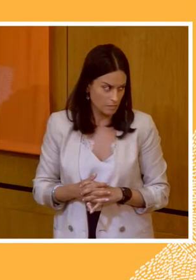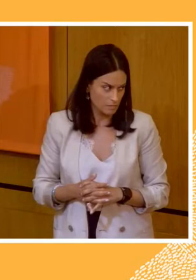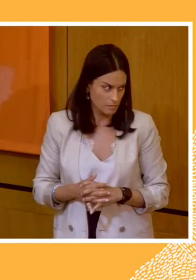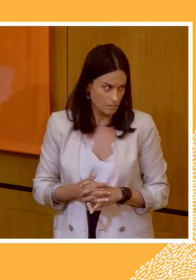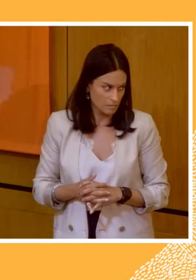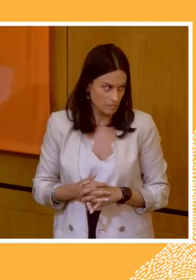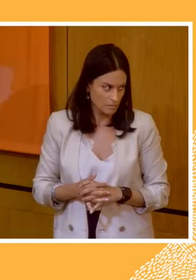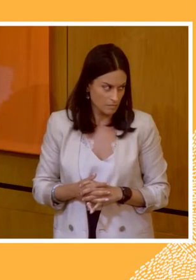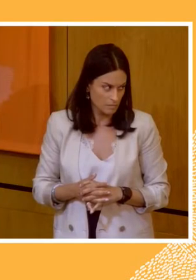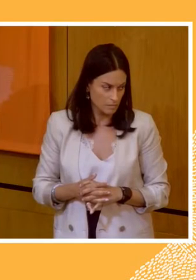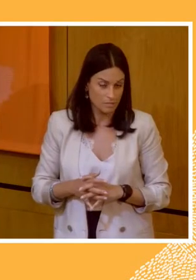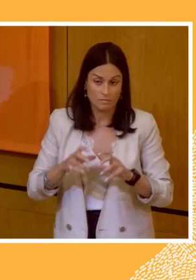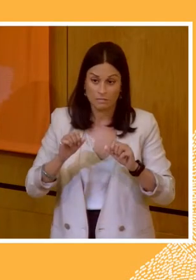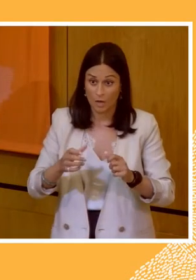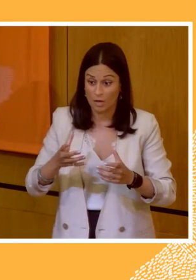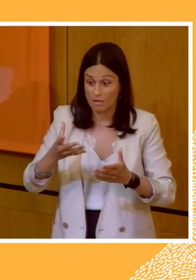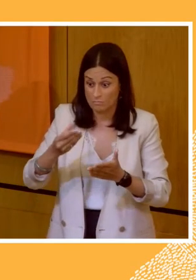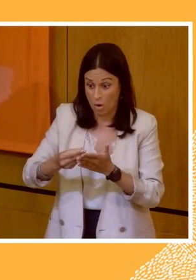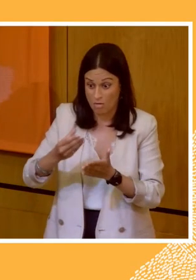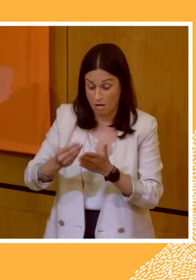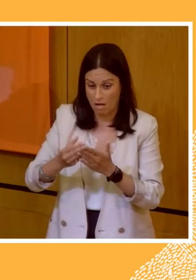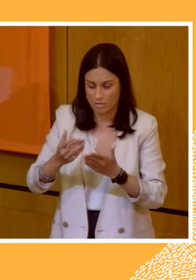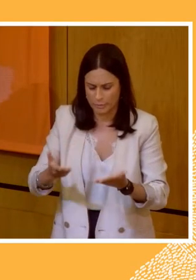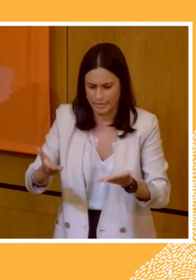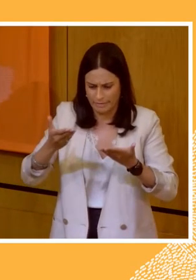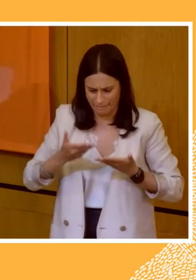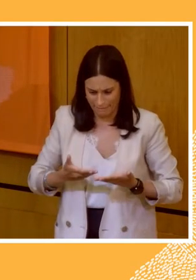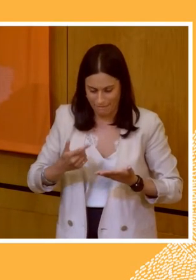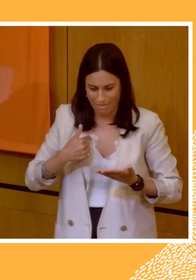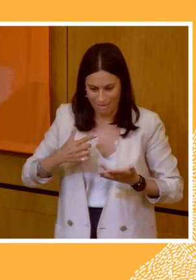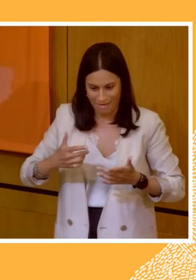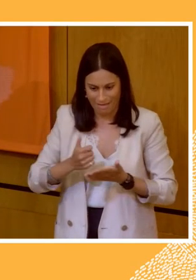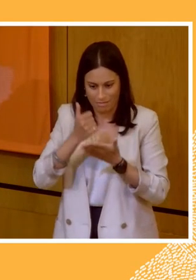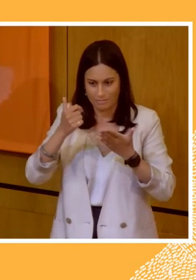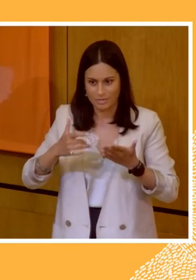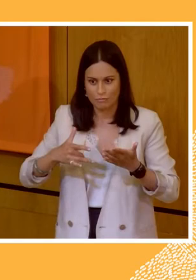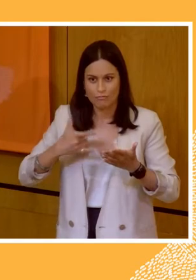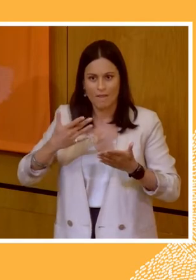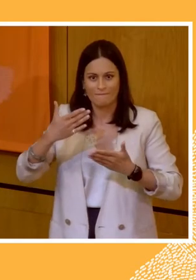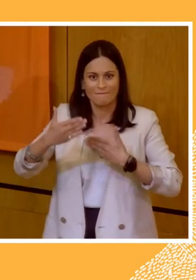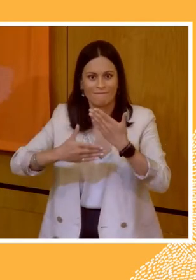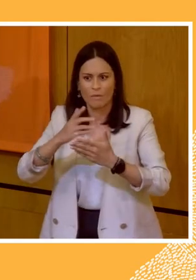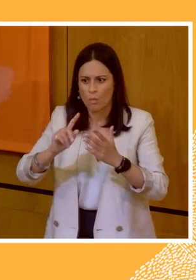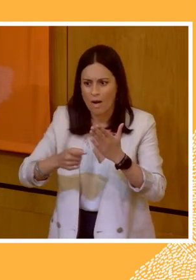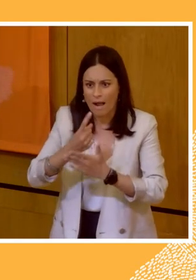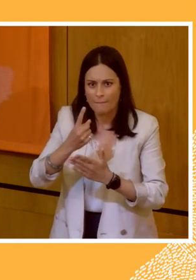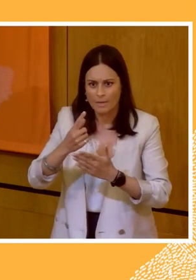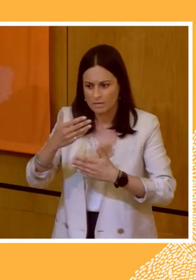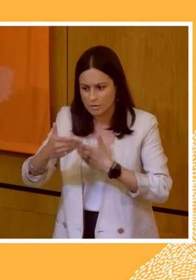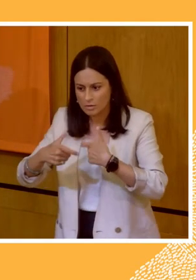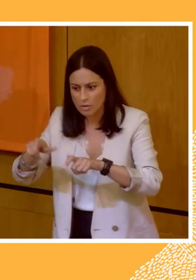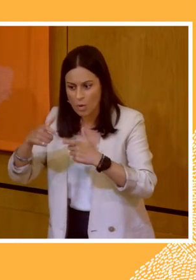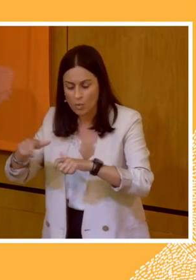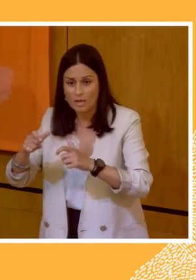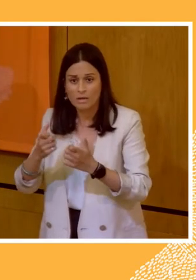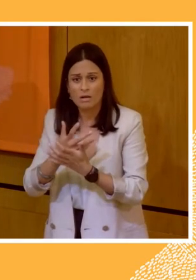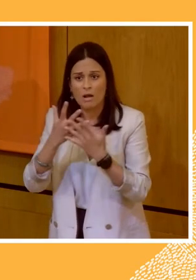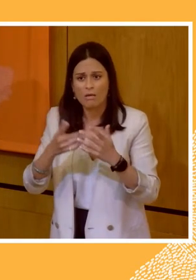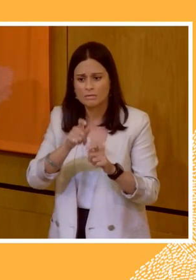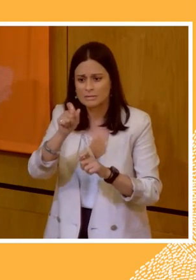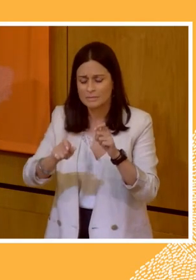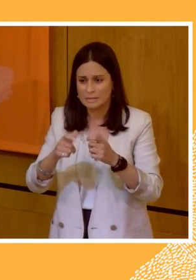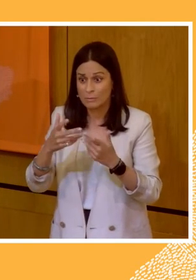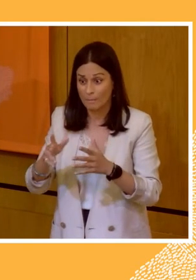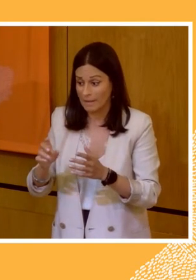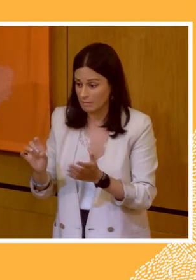what happened and which sounds were there. And there are some of our community who are driven away from where they